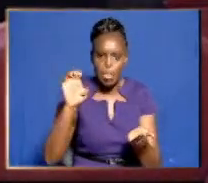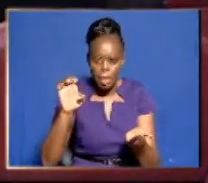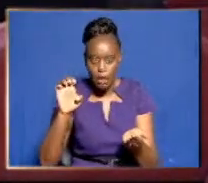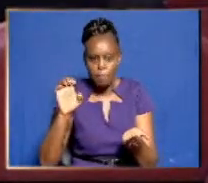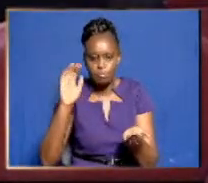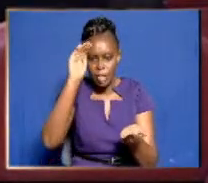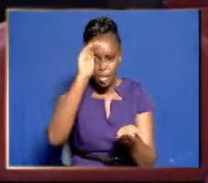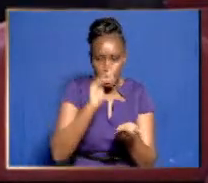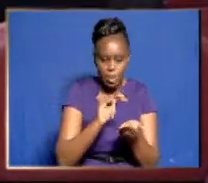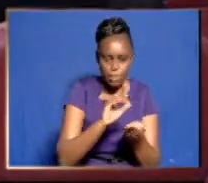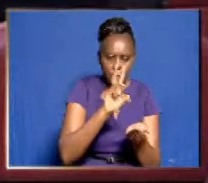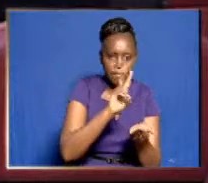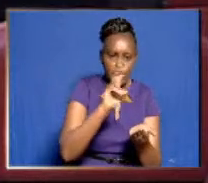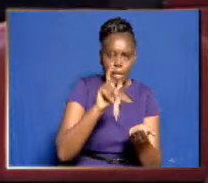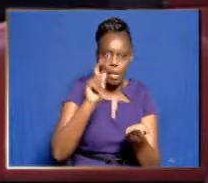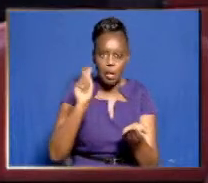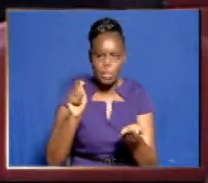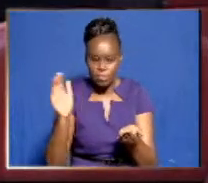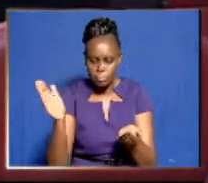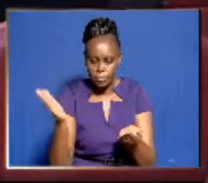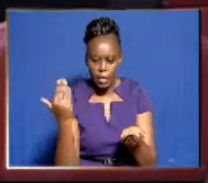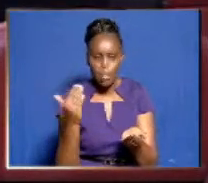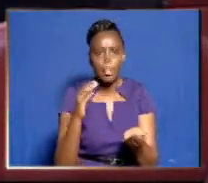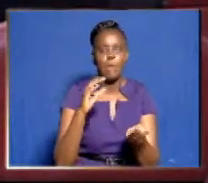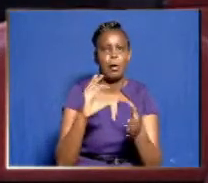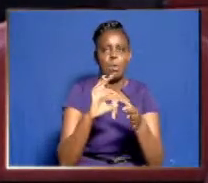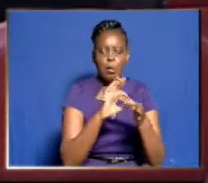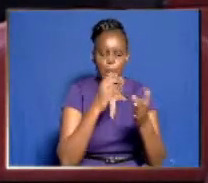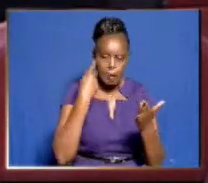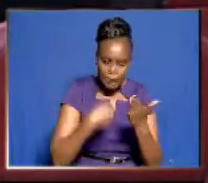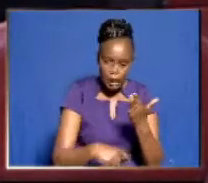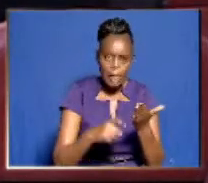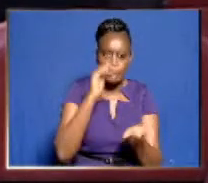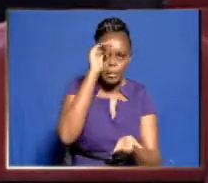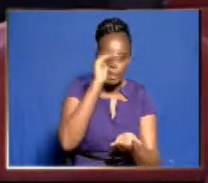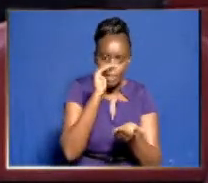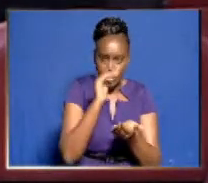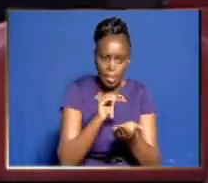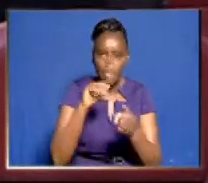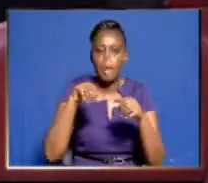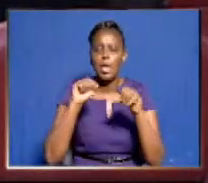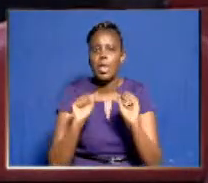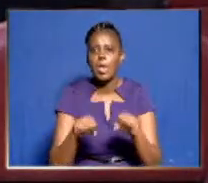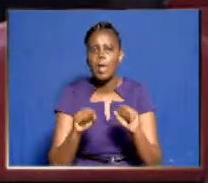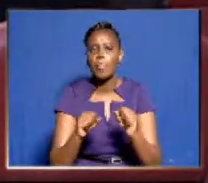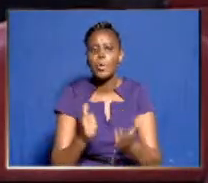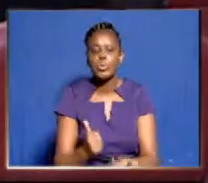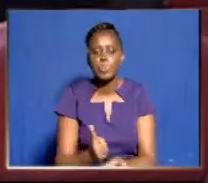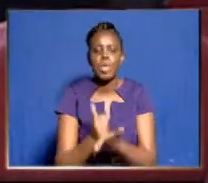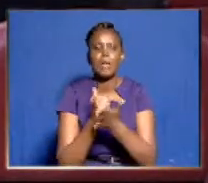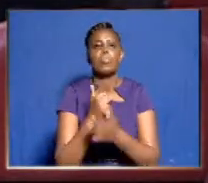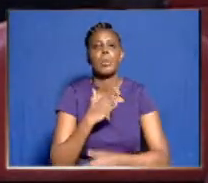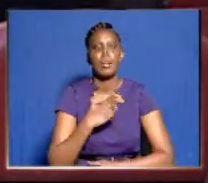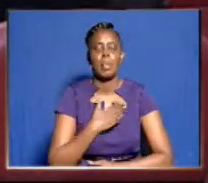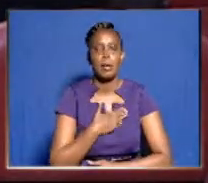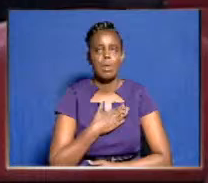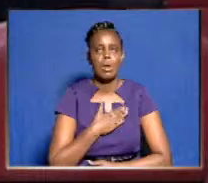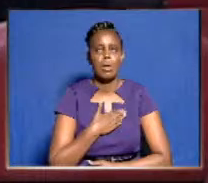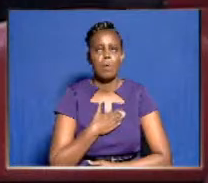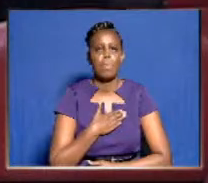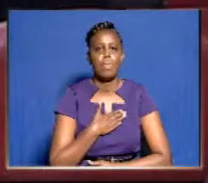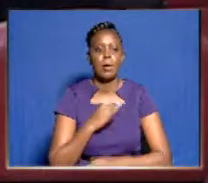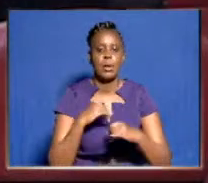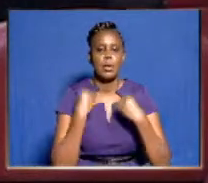VAT, we had reduction in corporate taxes, so that we were able to help our